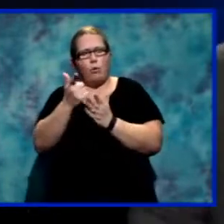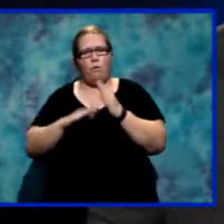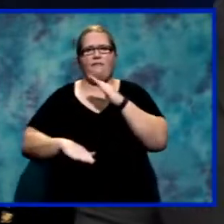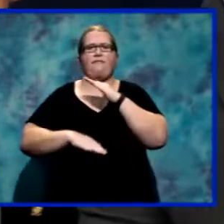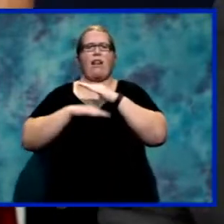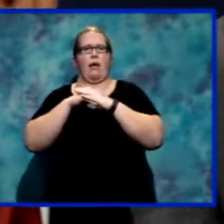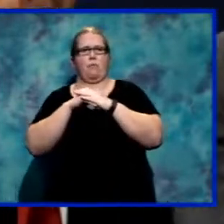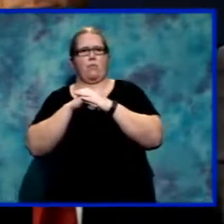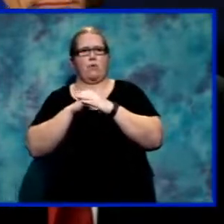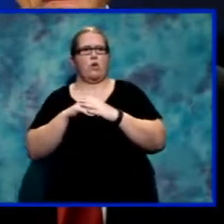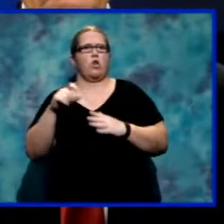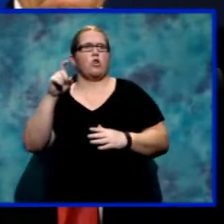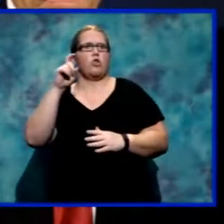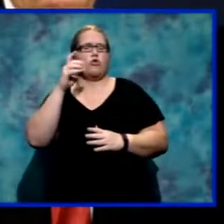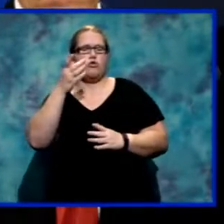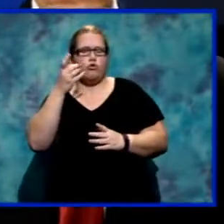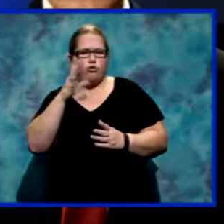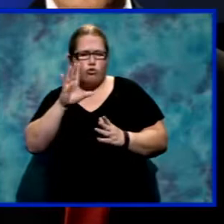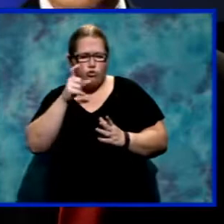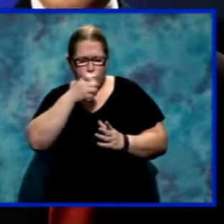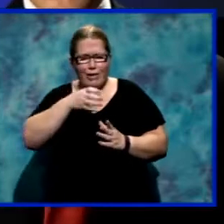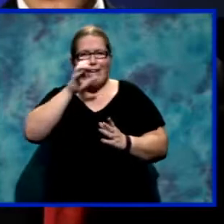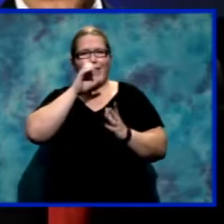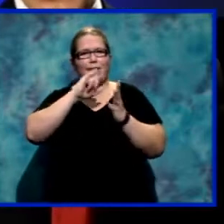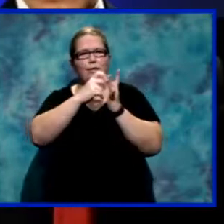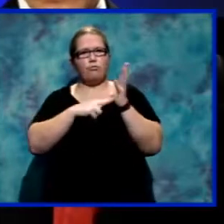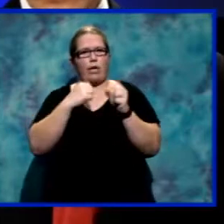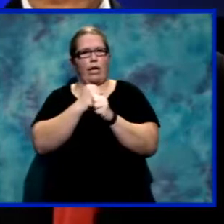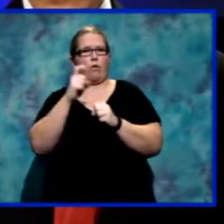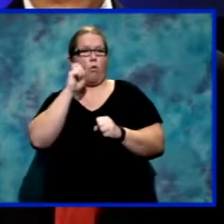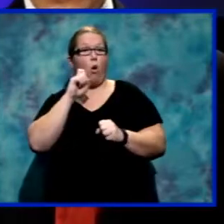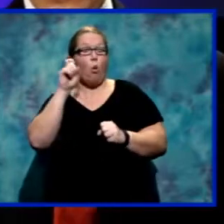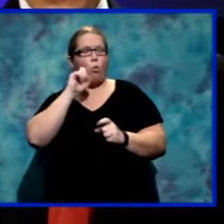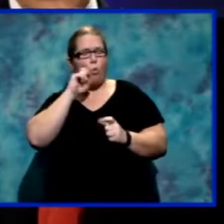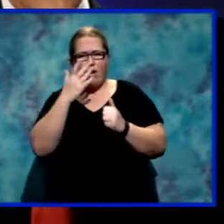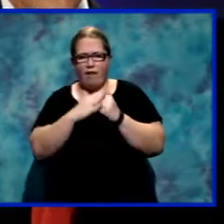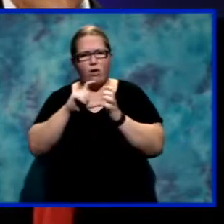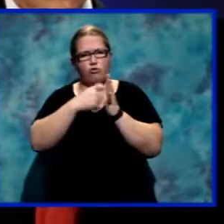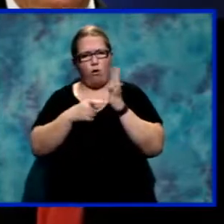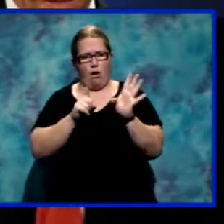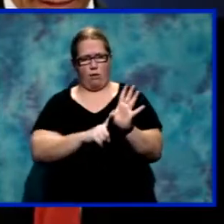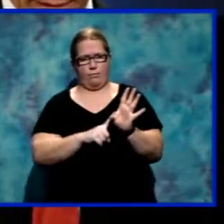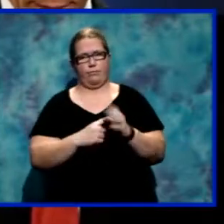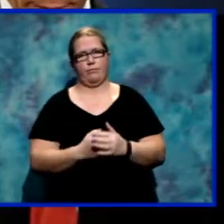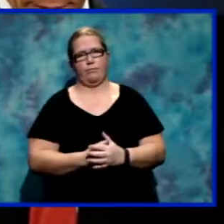sing, "Drinking at the Springs of Living Water." We need to have that water that never runs dry. Sing together.